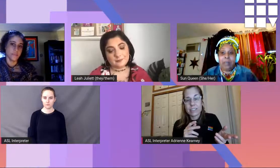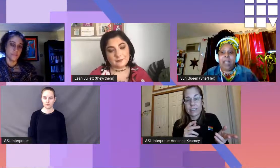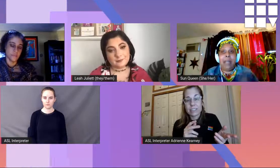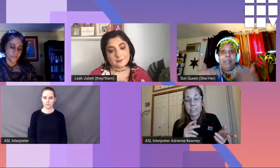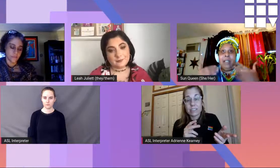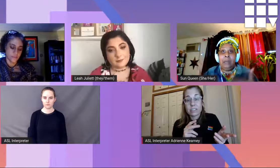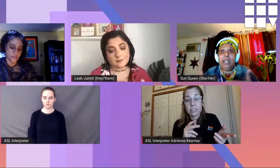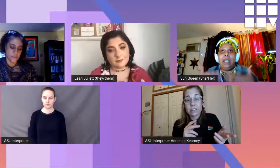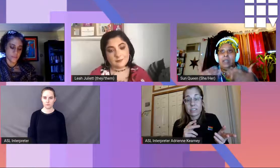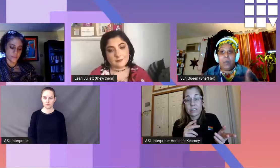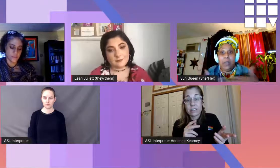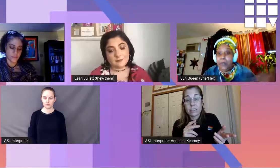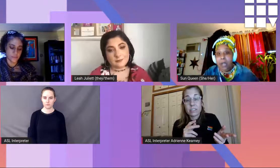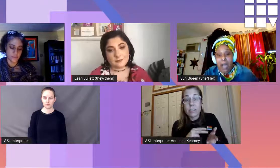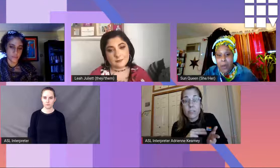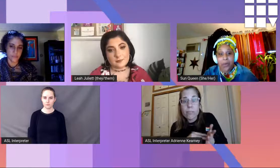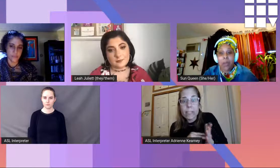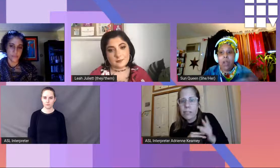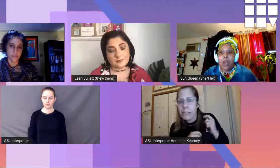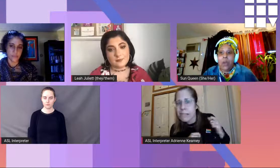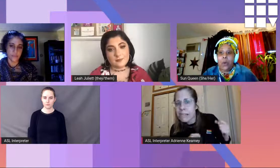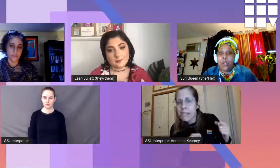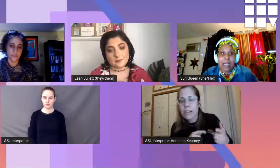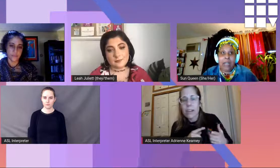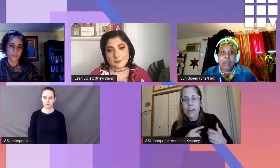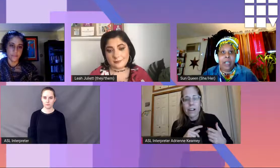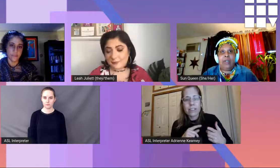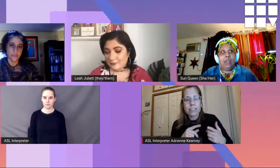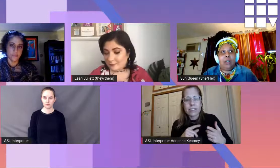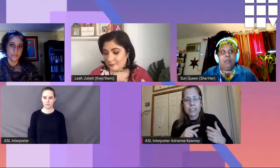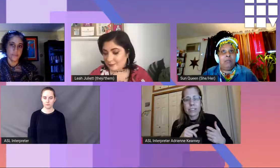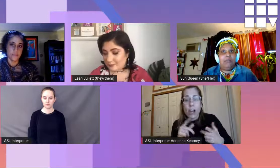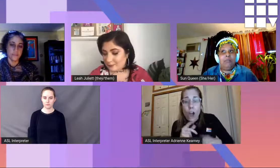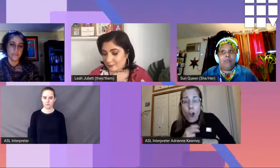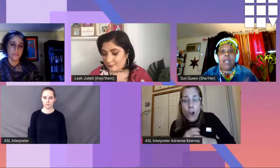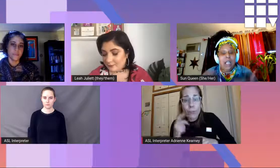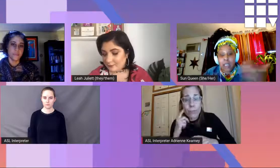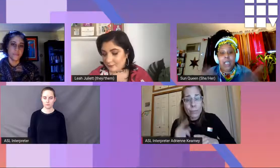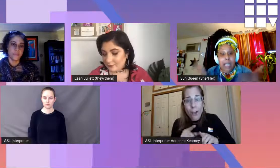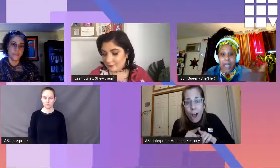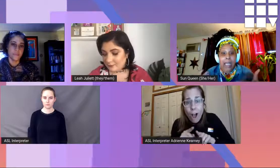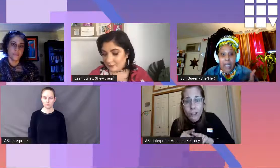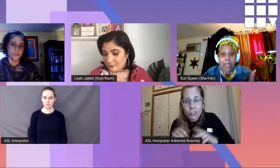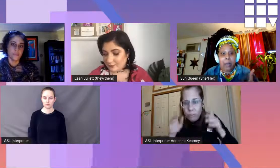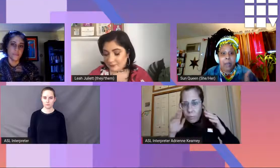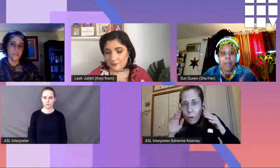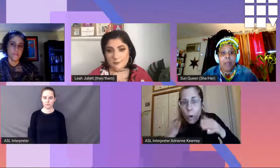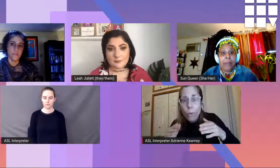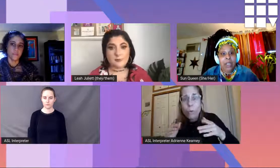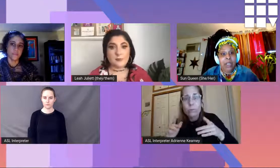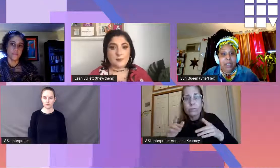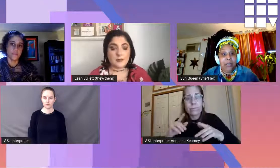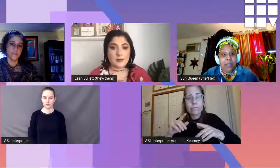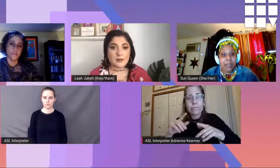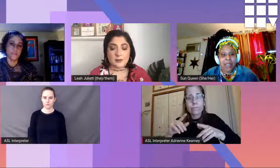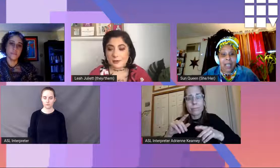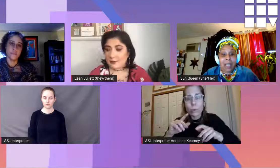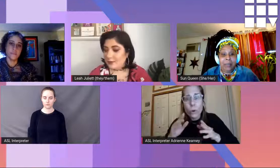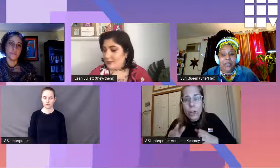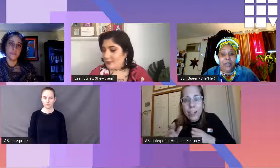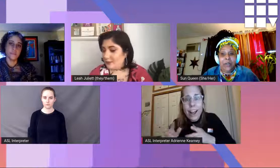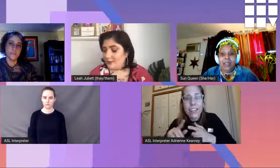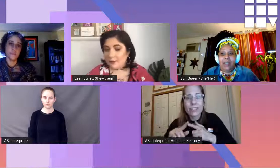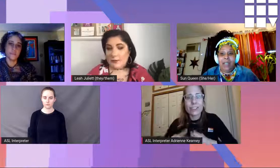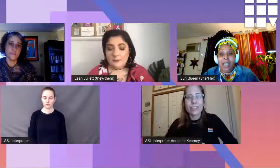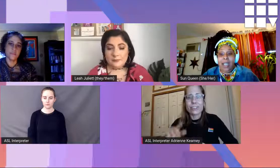present sometimes and being a 24-hour organizer, even though technically I am. But,